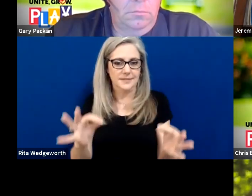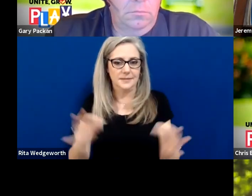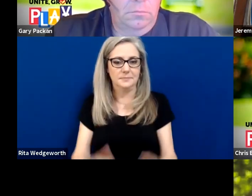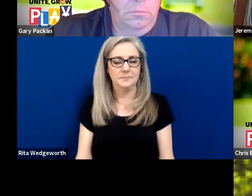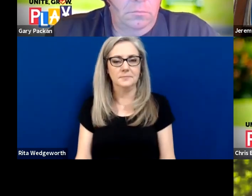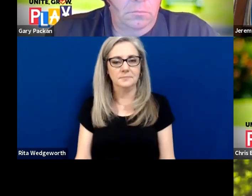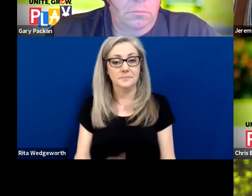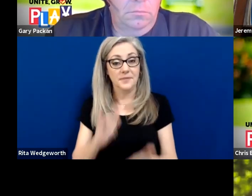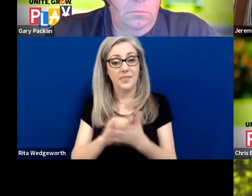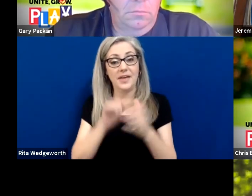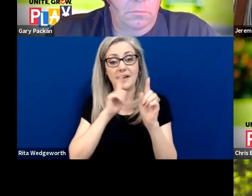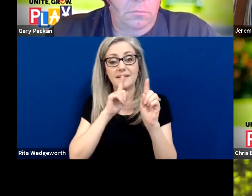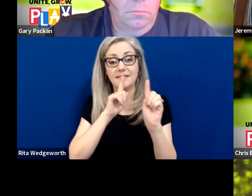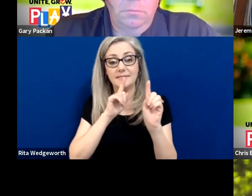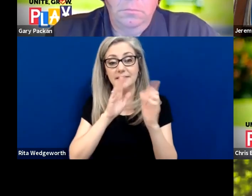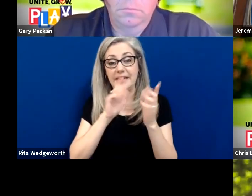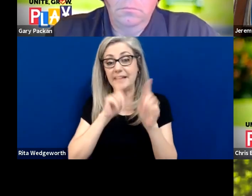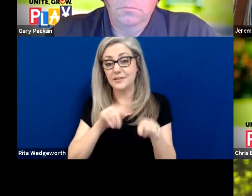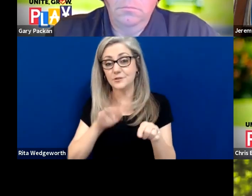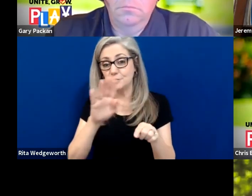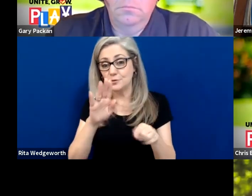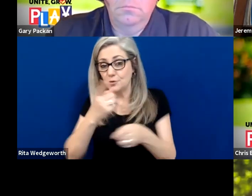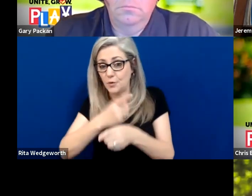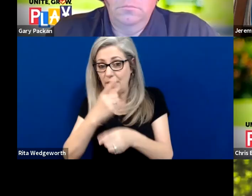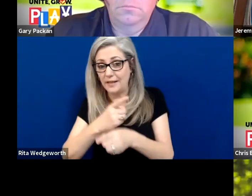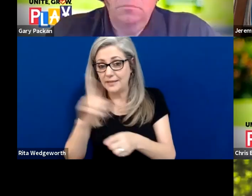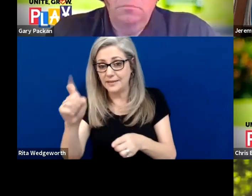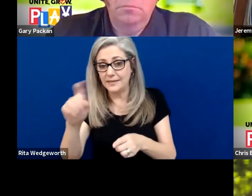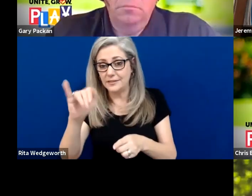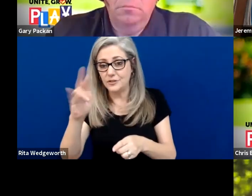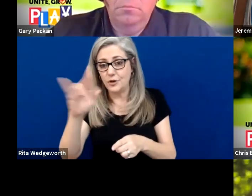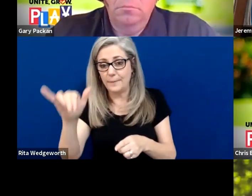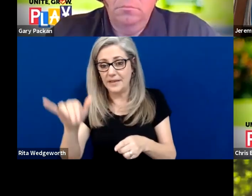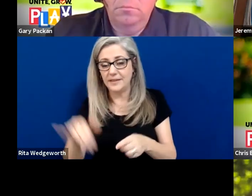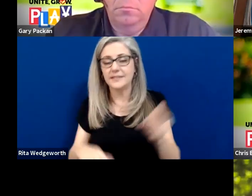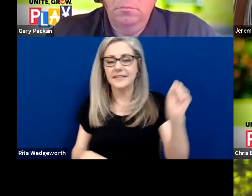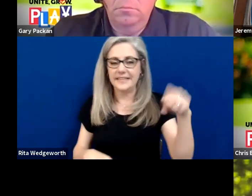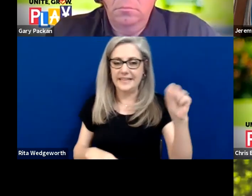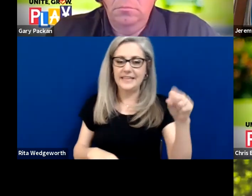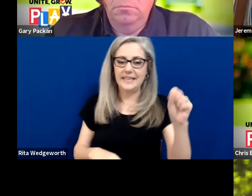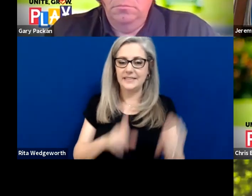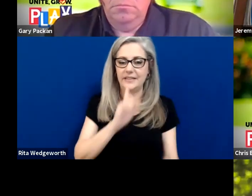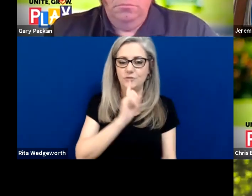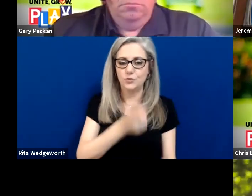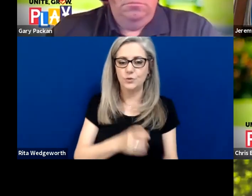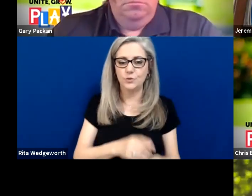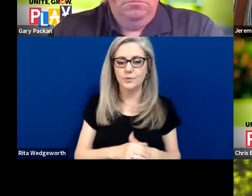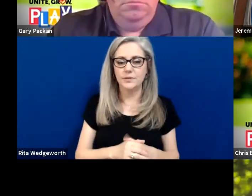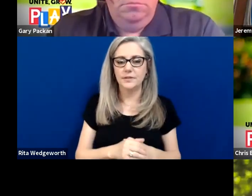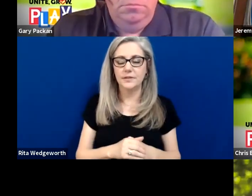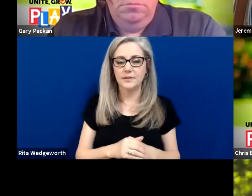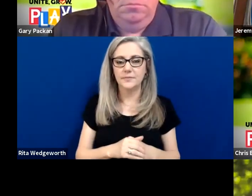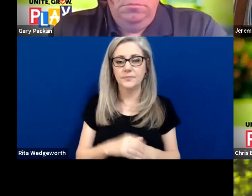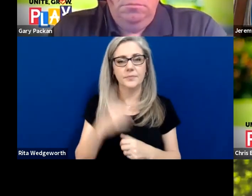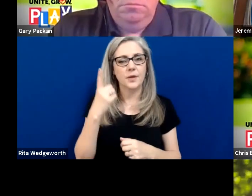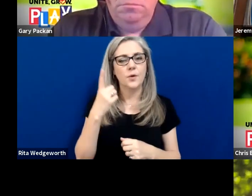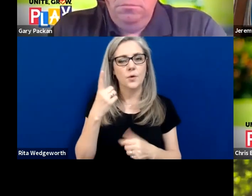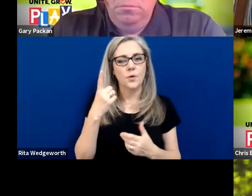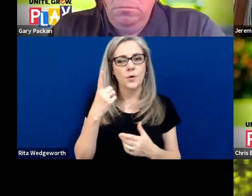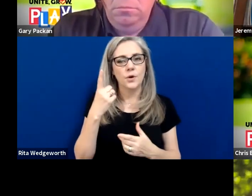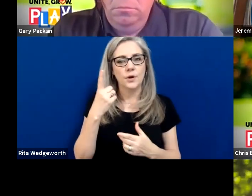Did I answer that correctly, Jeremy? Yeah, that's true. And one, I